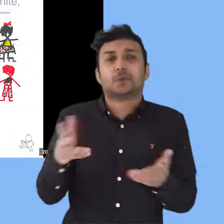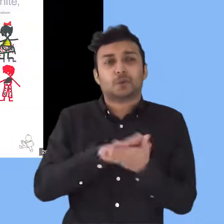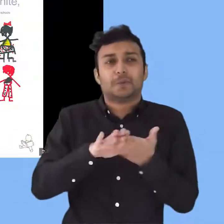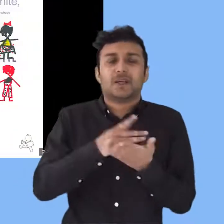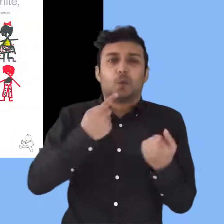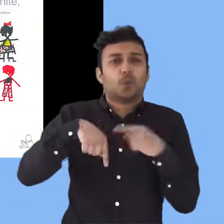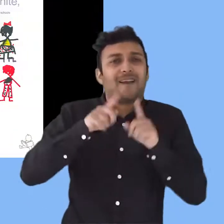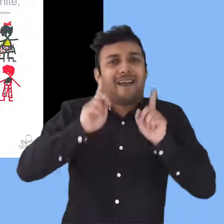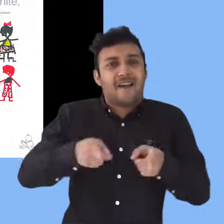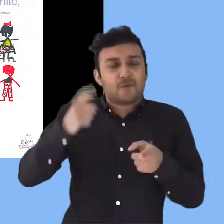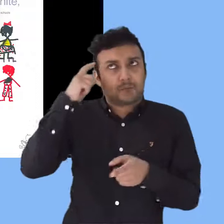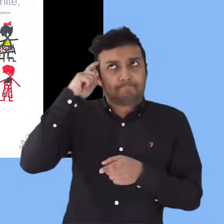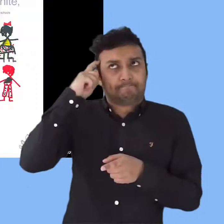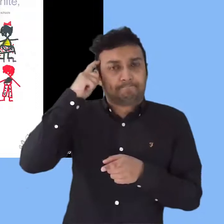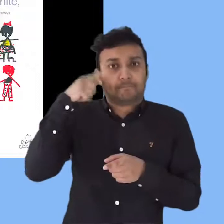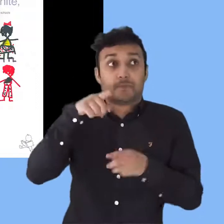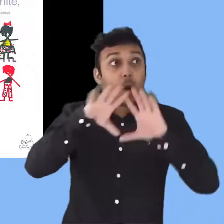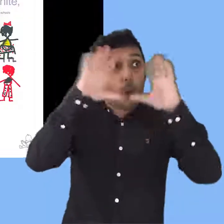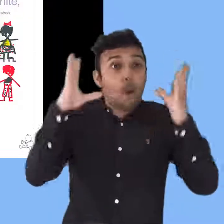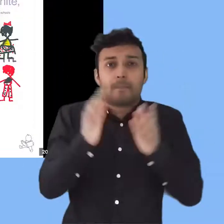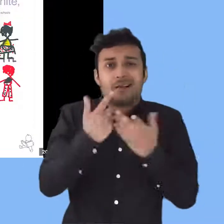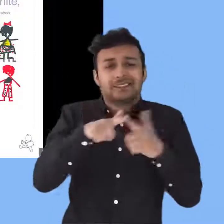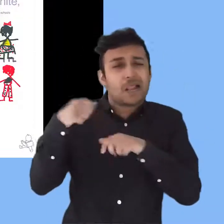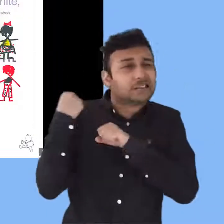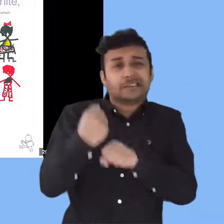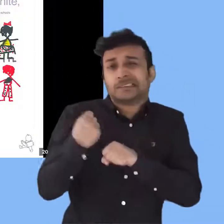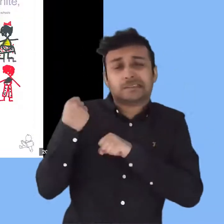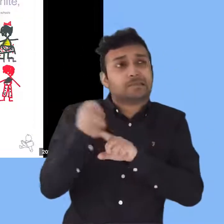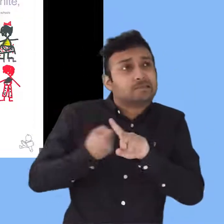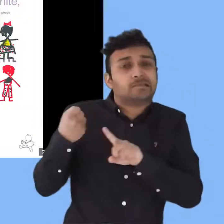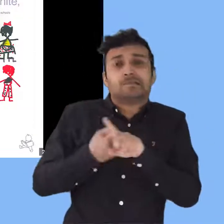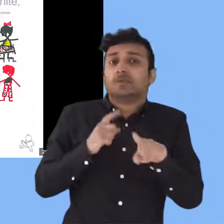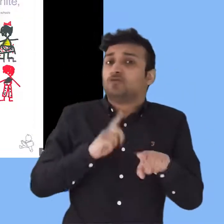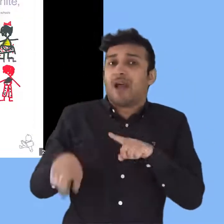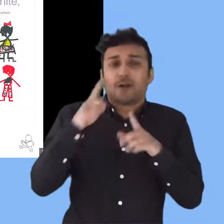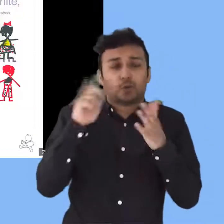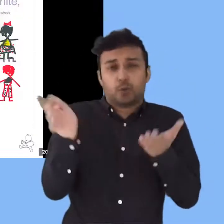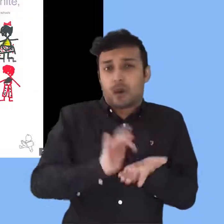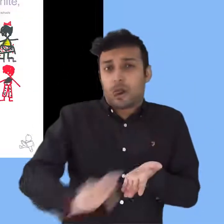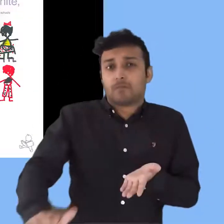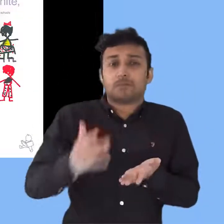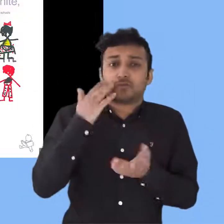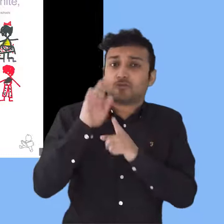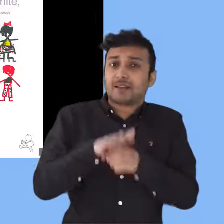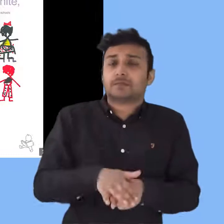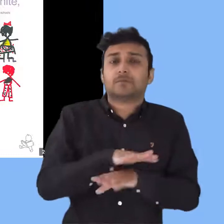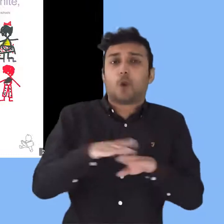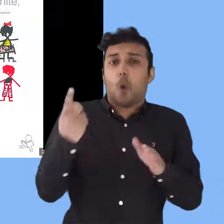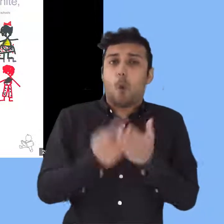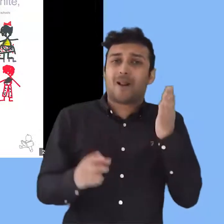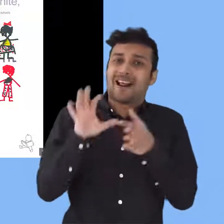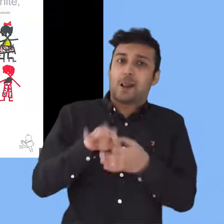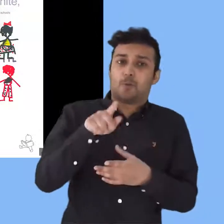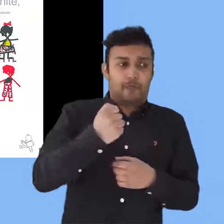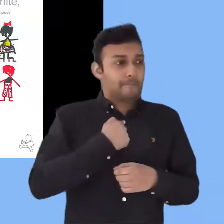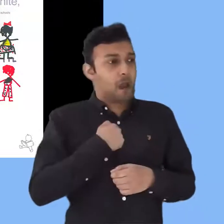cognizant to the global struggle to end racism, which shouldn't only extend to our town or our city or our nursery setting.